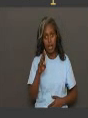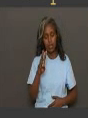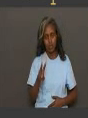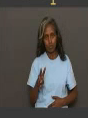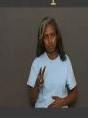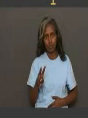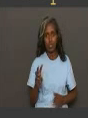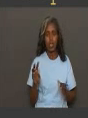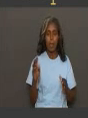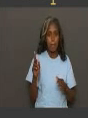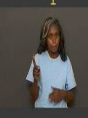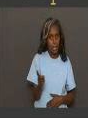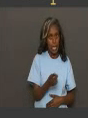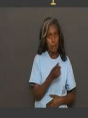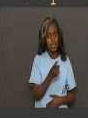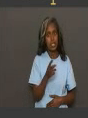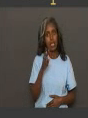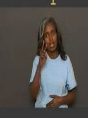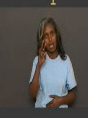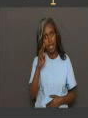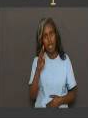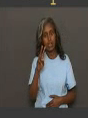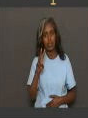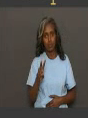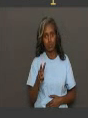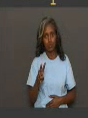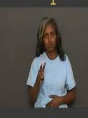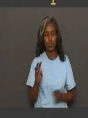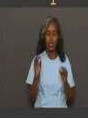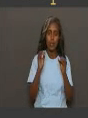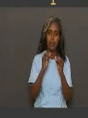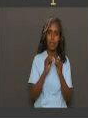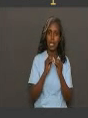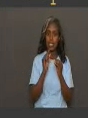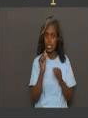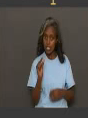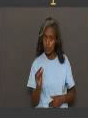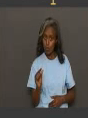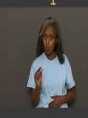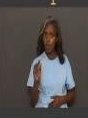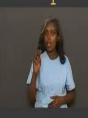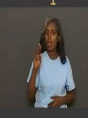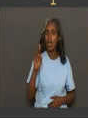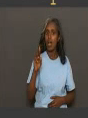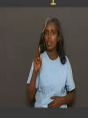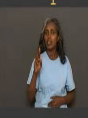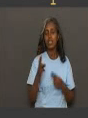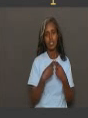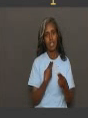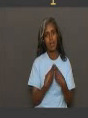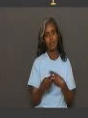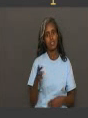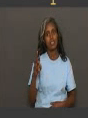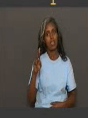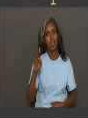R2 becomes R2 plus small r